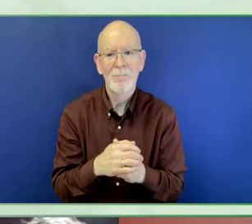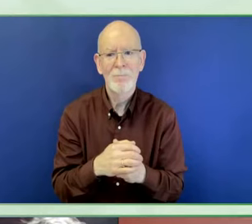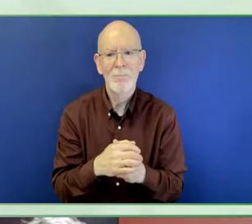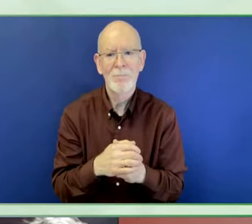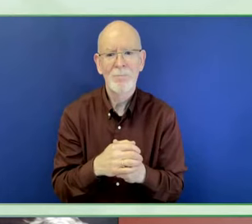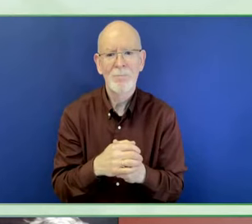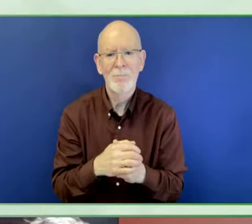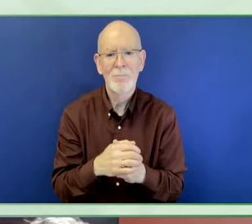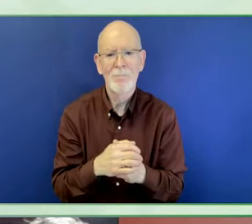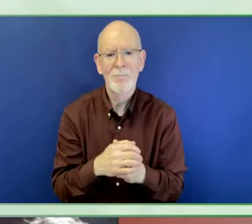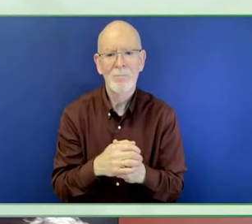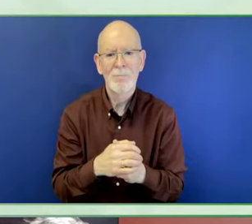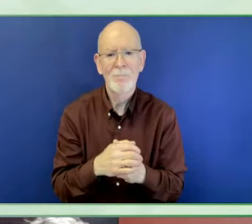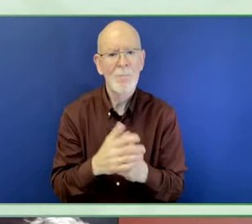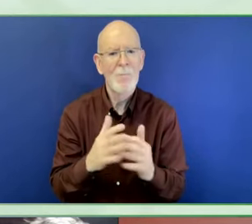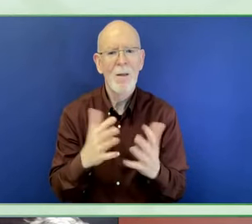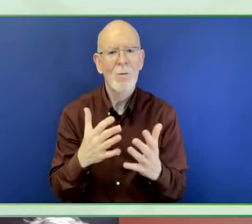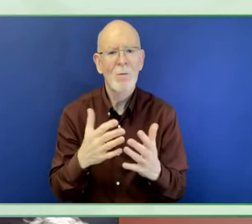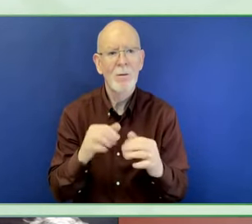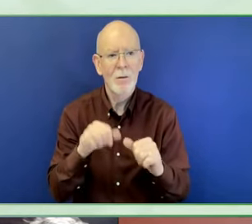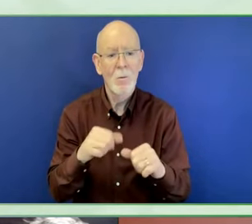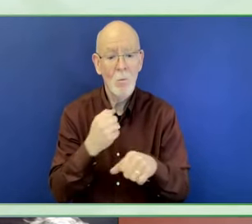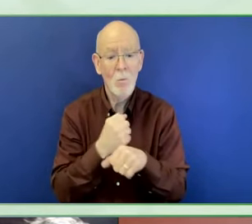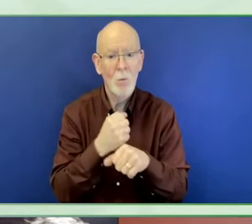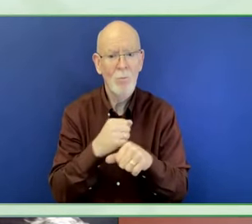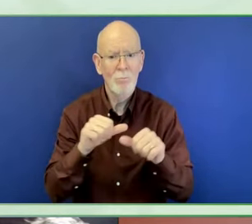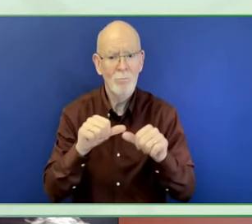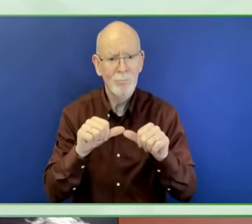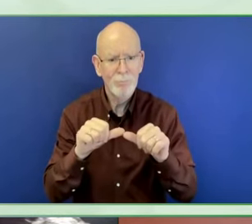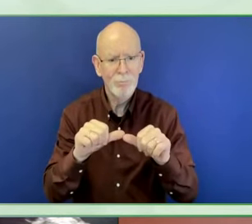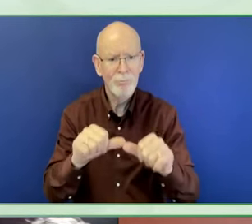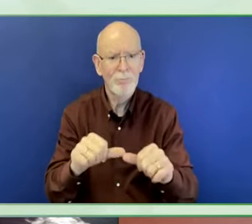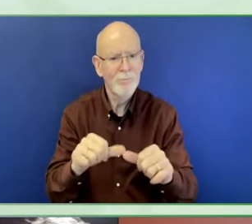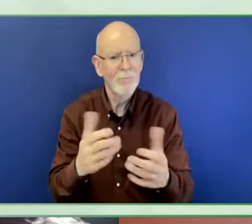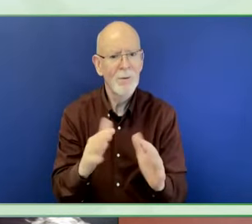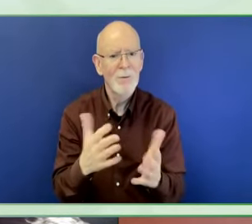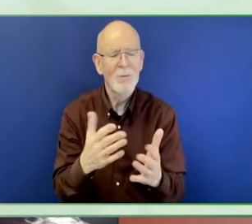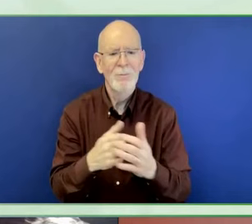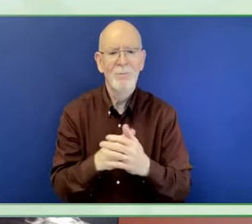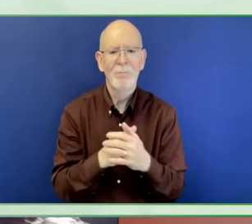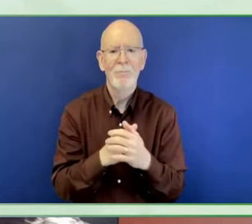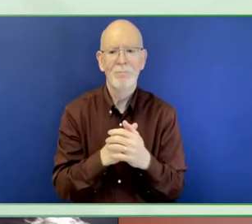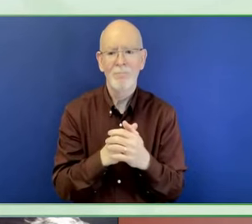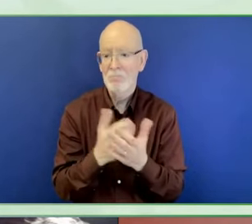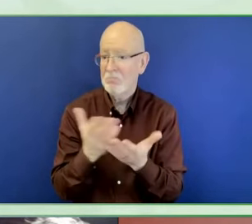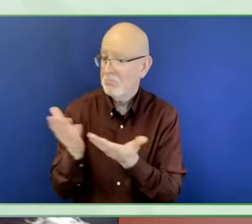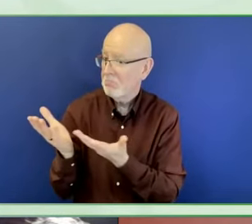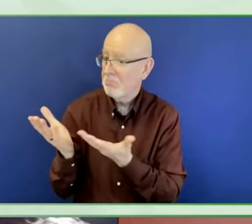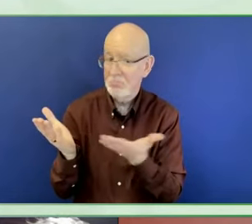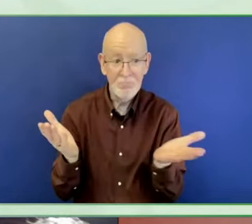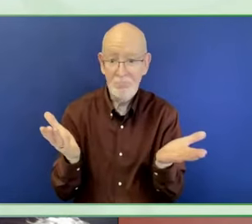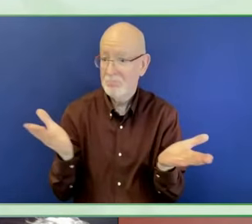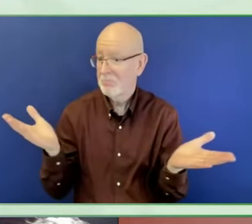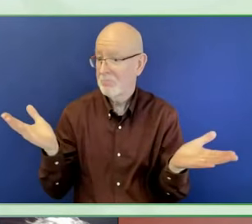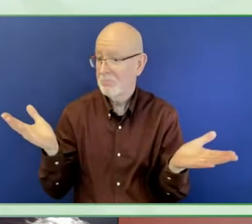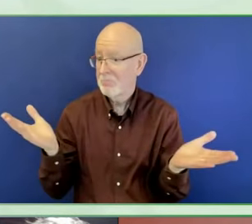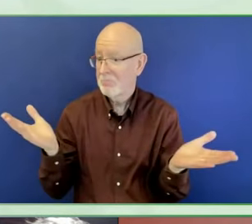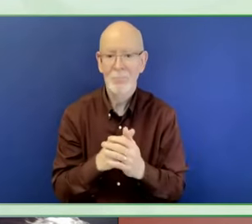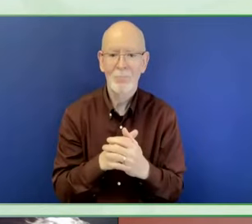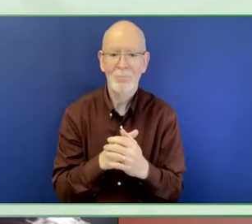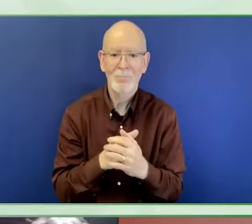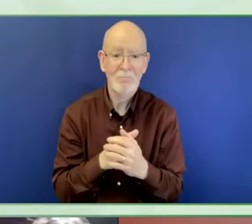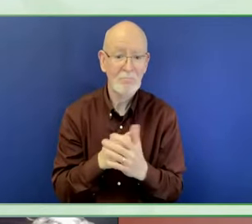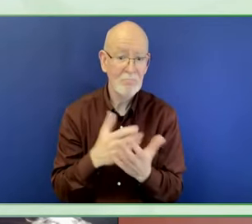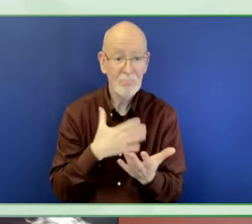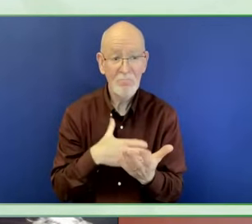Have thoughts? Maybe let's start from the back. We can start back to the front. Then Ella. Yeah, thank you for the question.